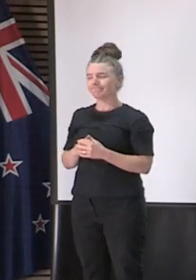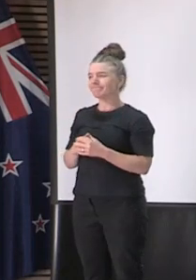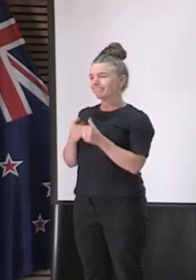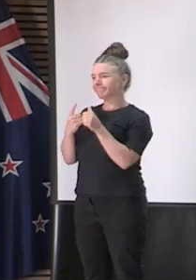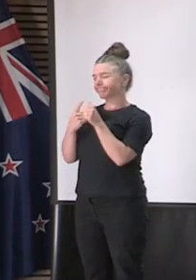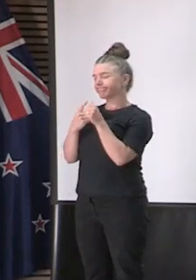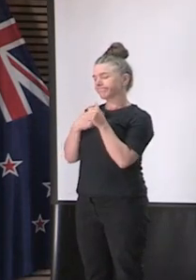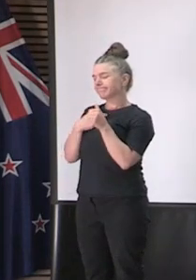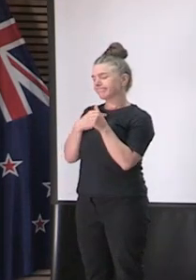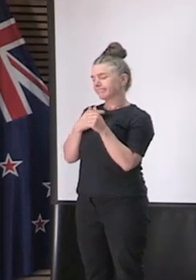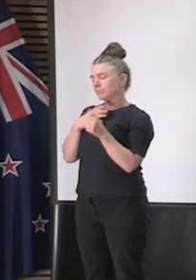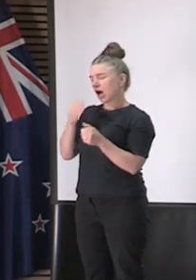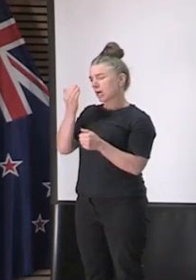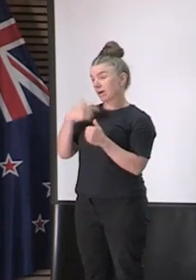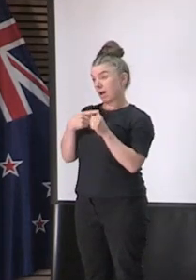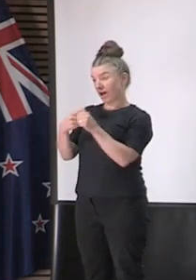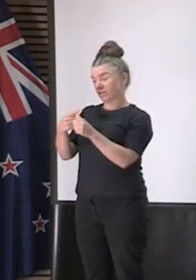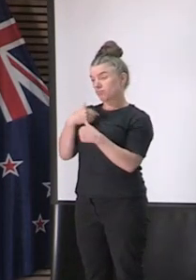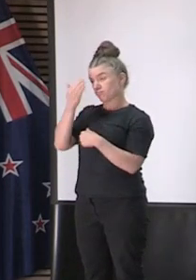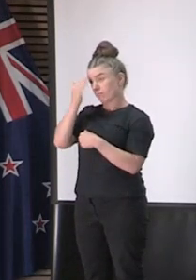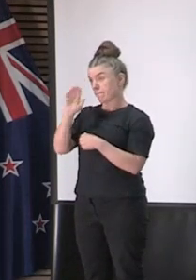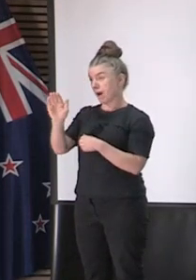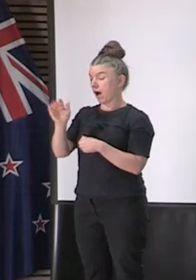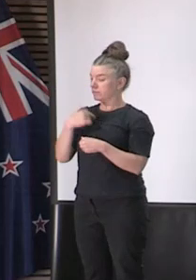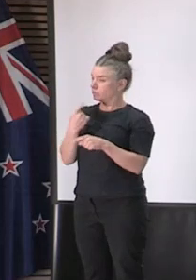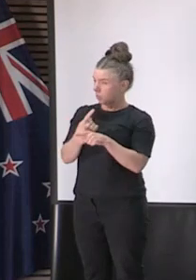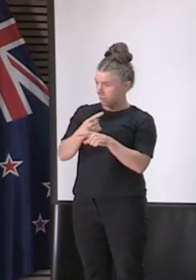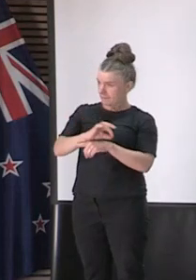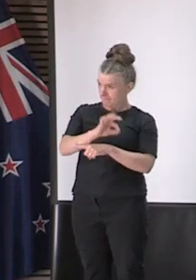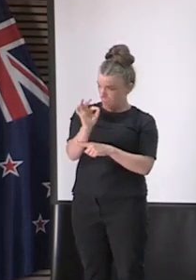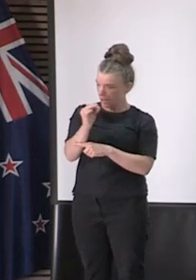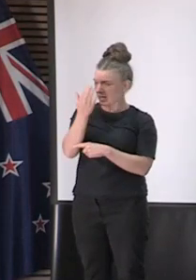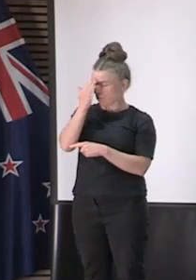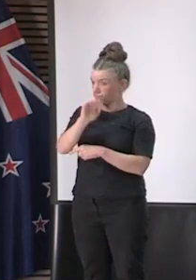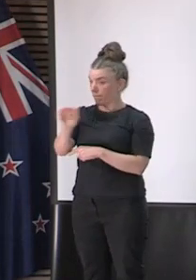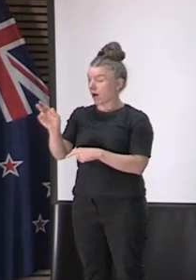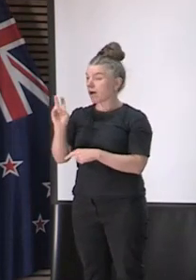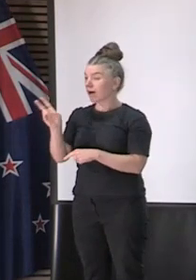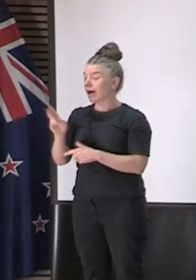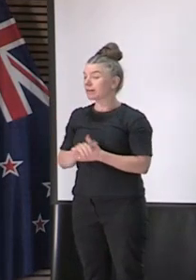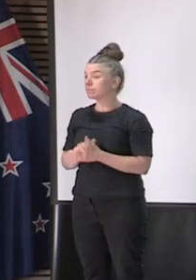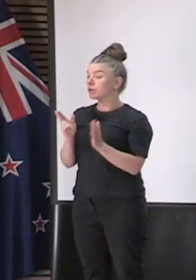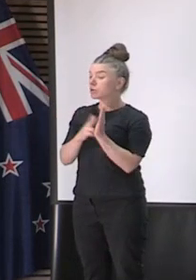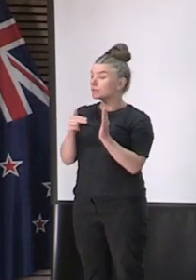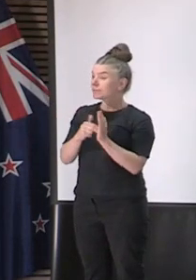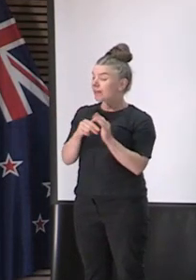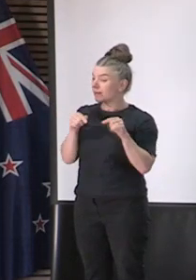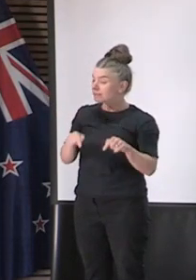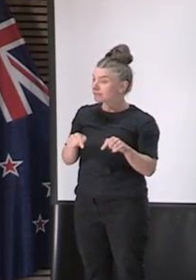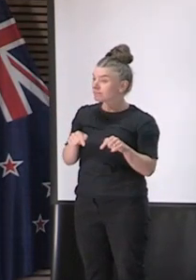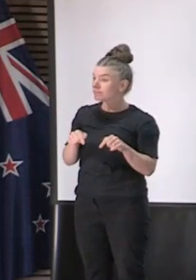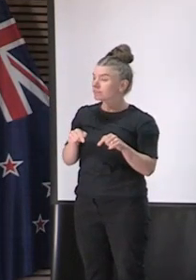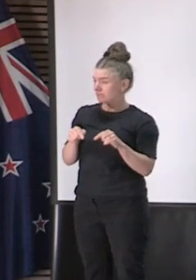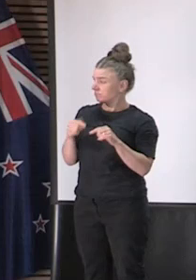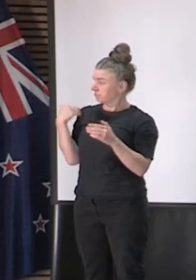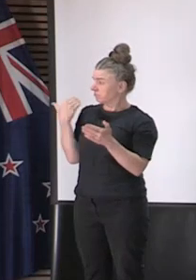to reiterate the position that I did again this morning, and particularly New Zealand's relationship through a number of